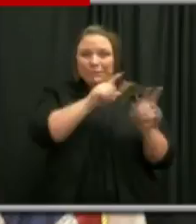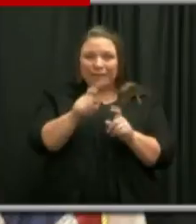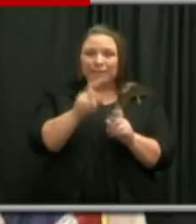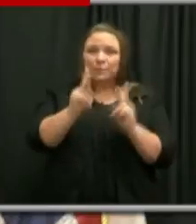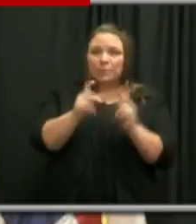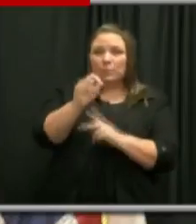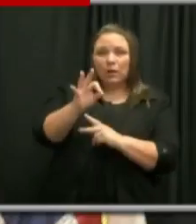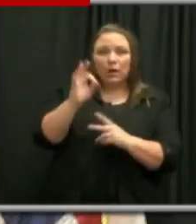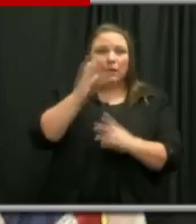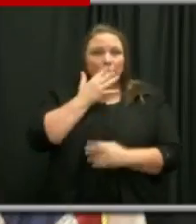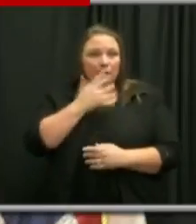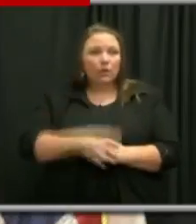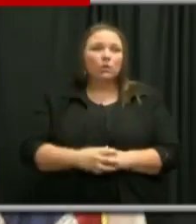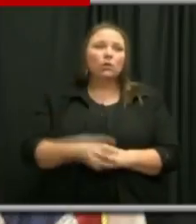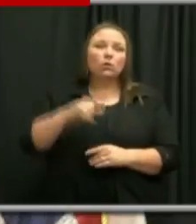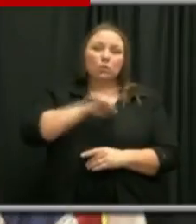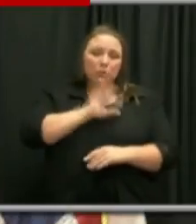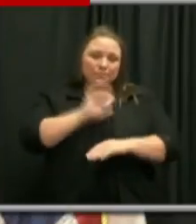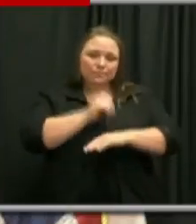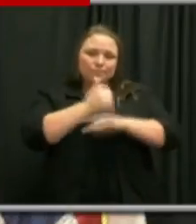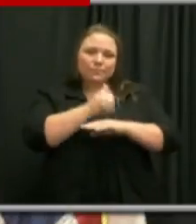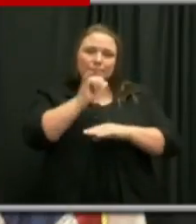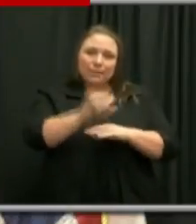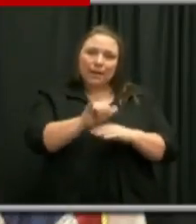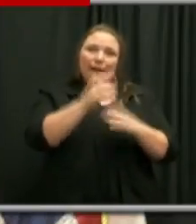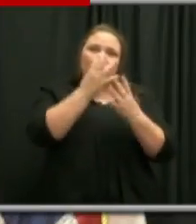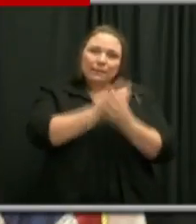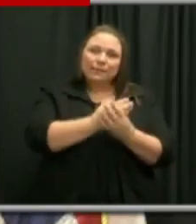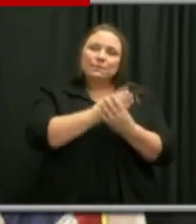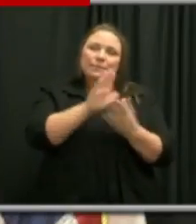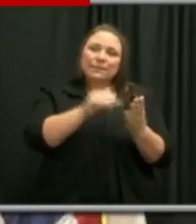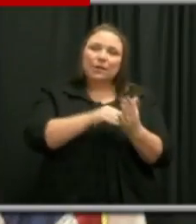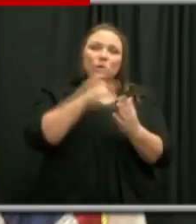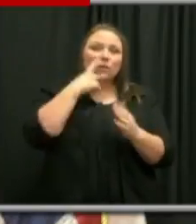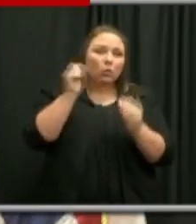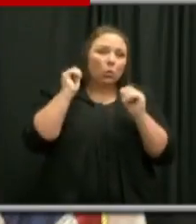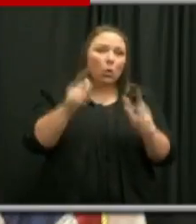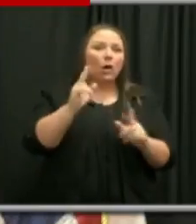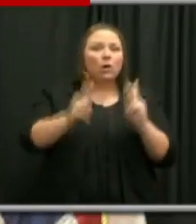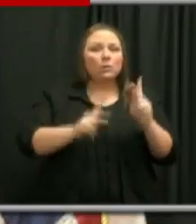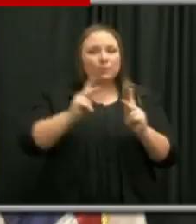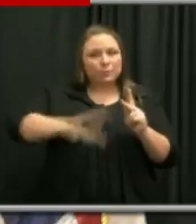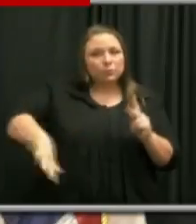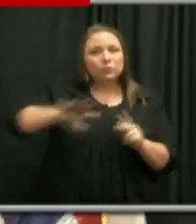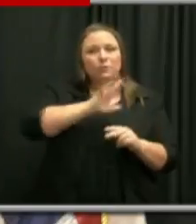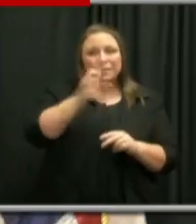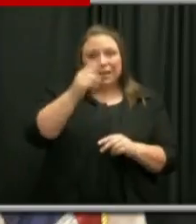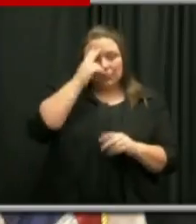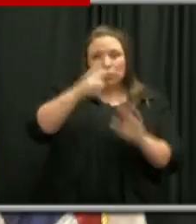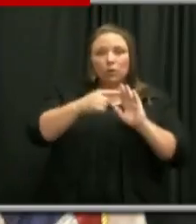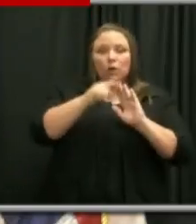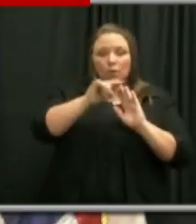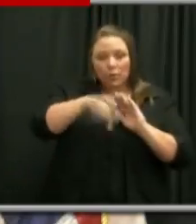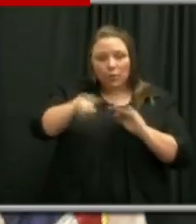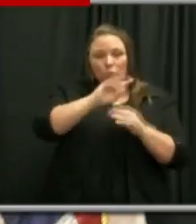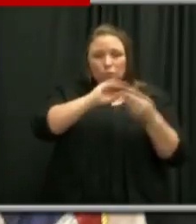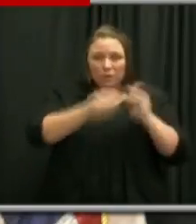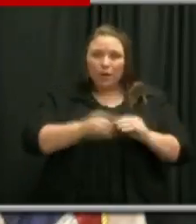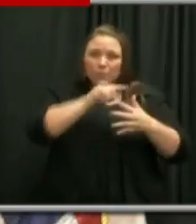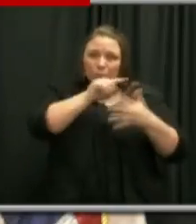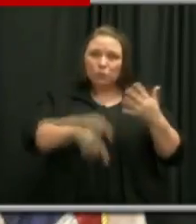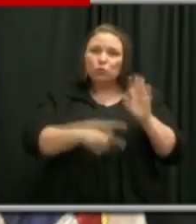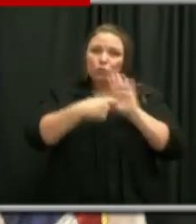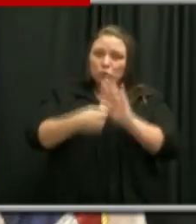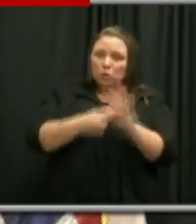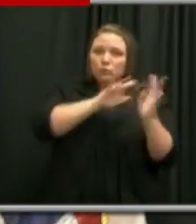the start, we designed the community assessment system to be available to all Nashvillians, and these numbers show our outreach is working. Now,